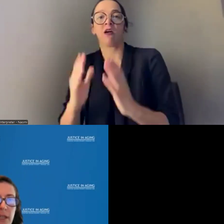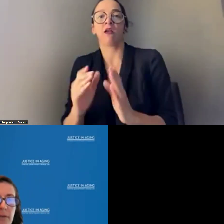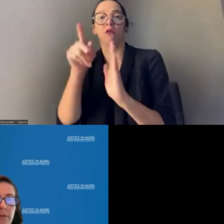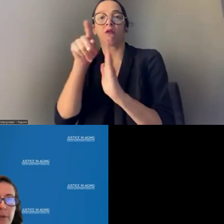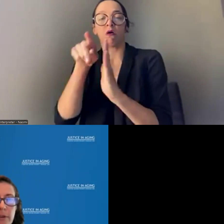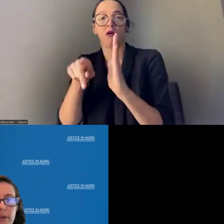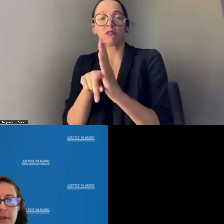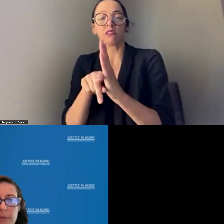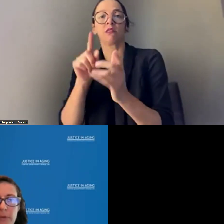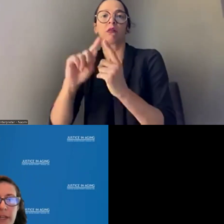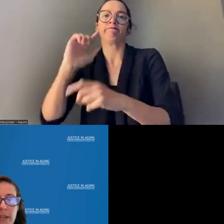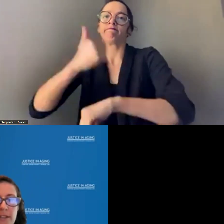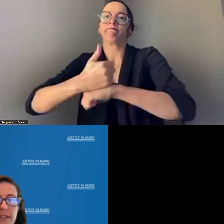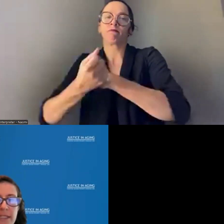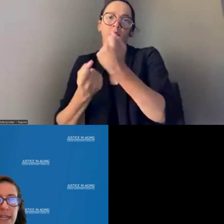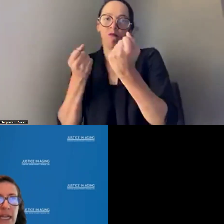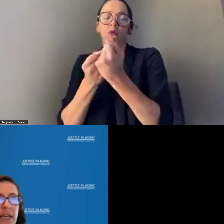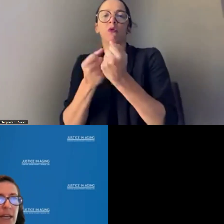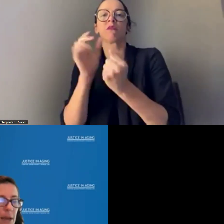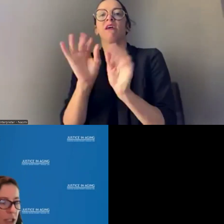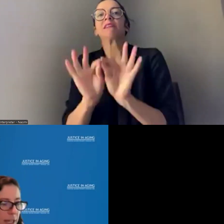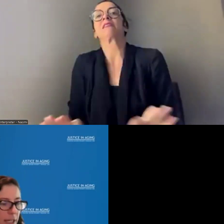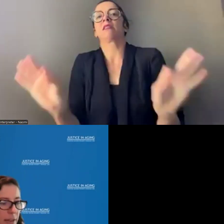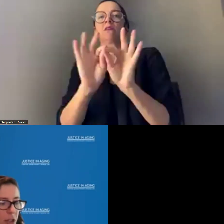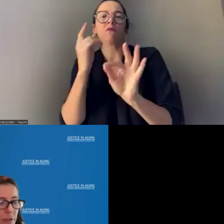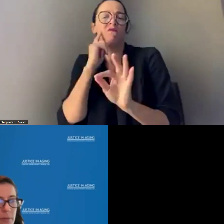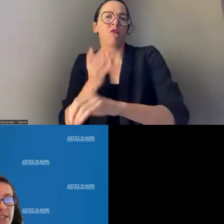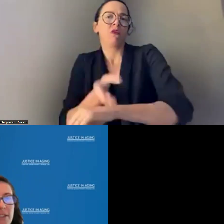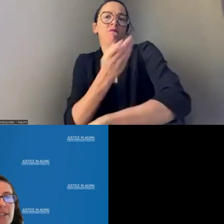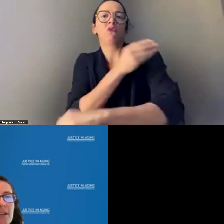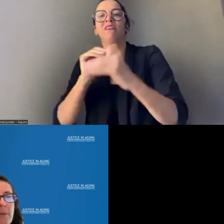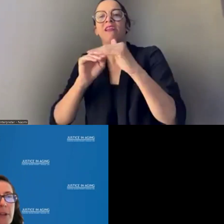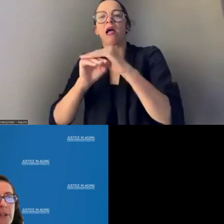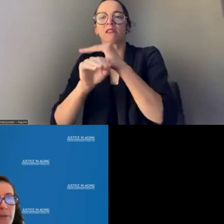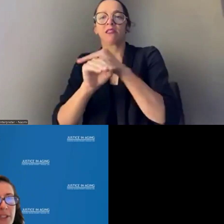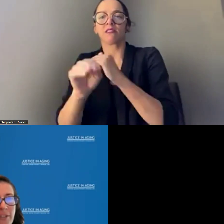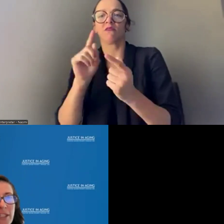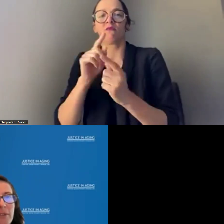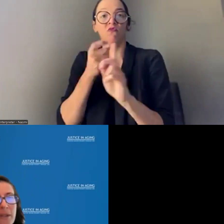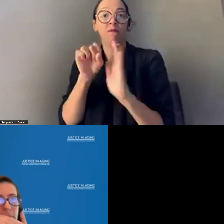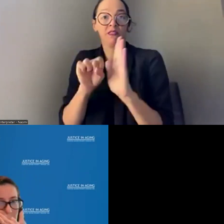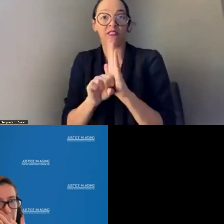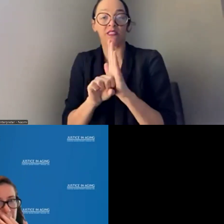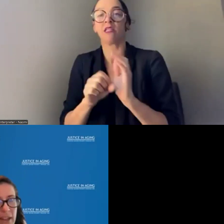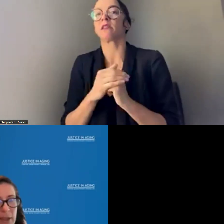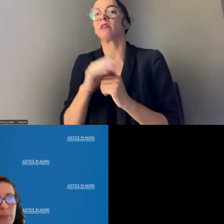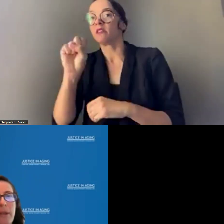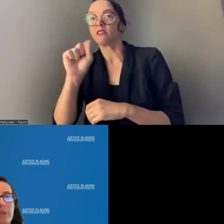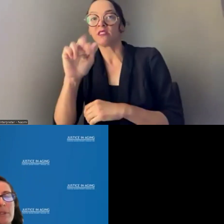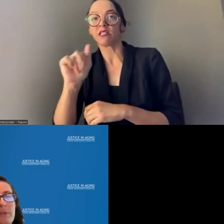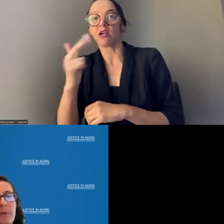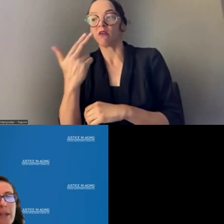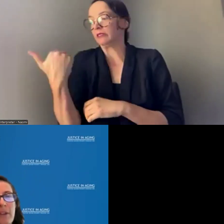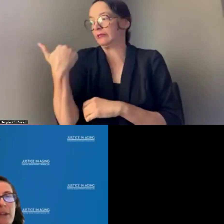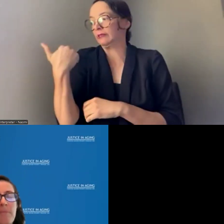essential for improving access in the state. I'm actually getting the hook from Sarah, so I'm going to move us on really quickly. I'm sorry, Corinne. I think we'll be